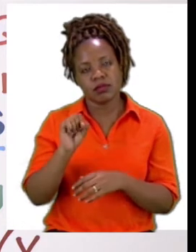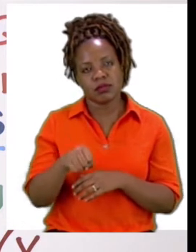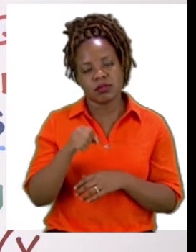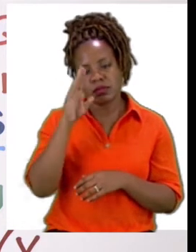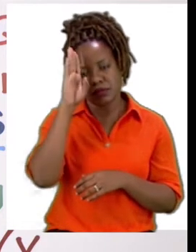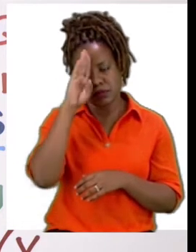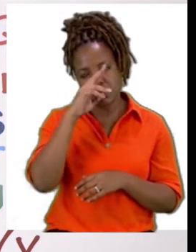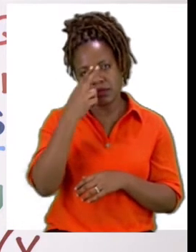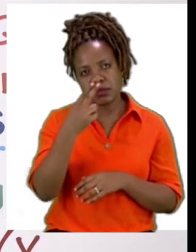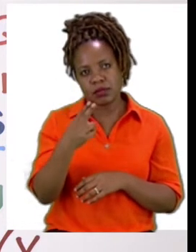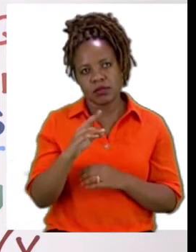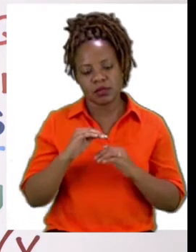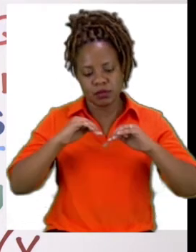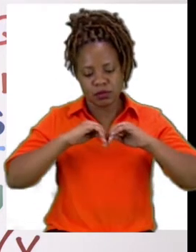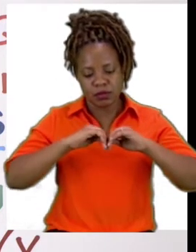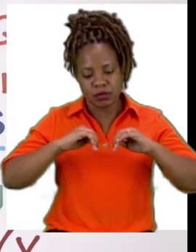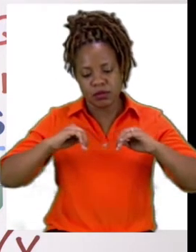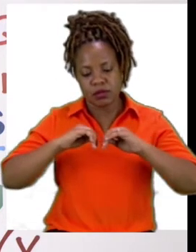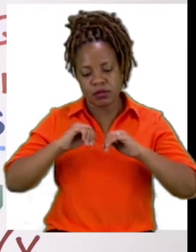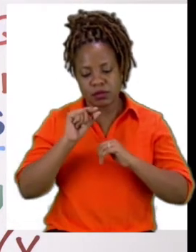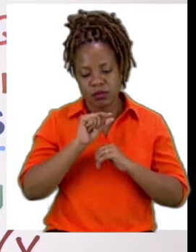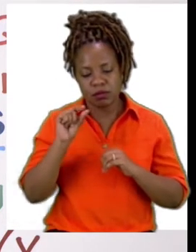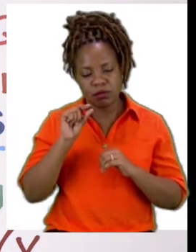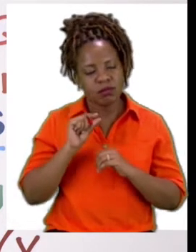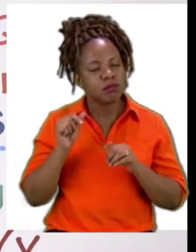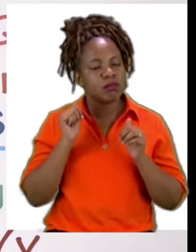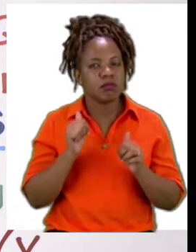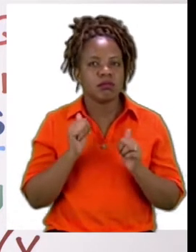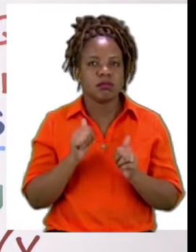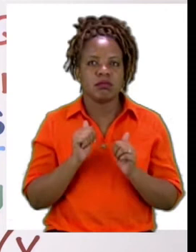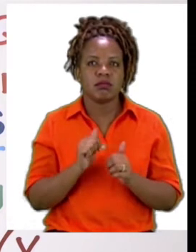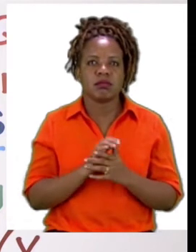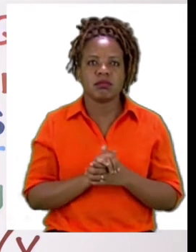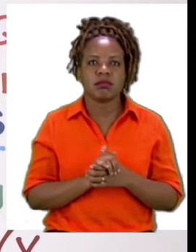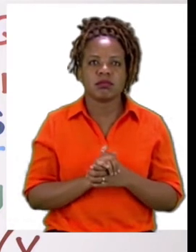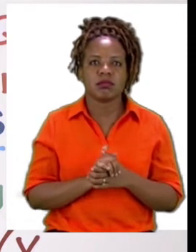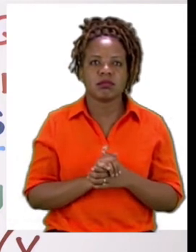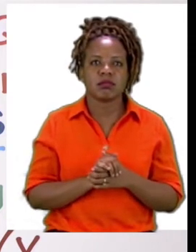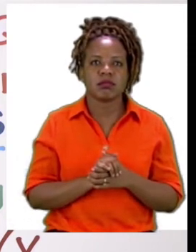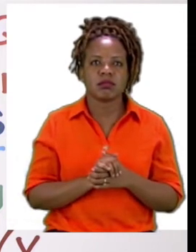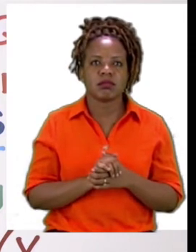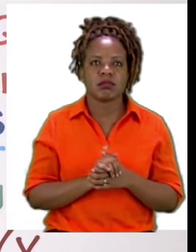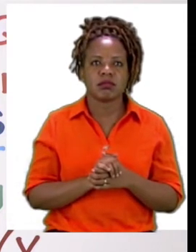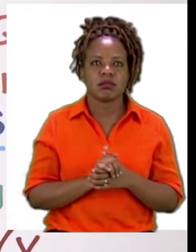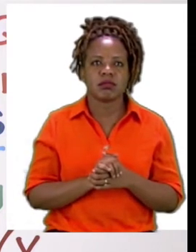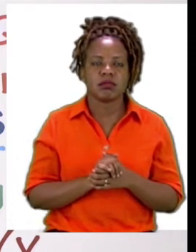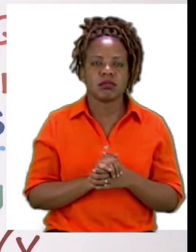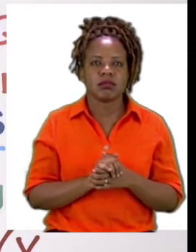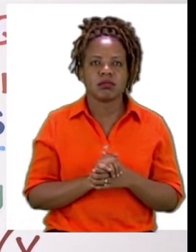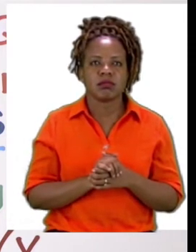you space your letters carefully, your words carefully, and the same size for each of the